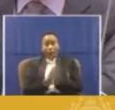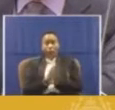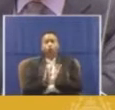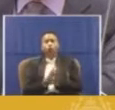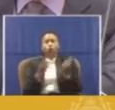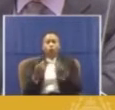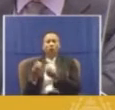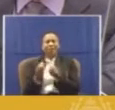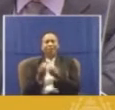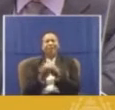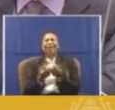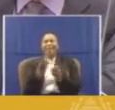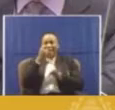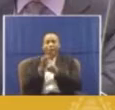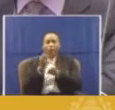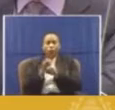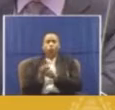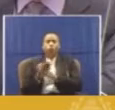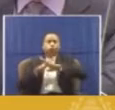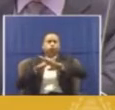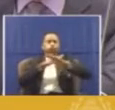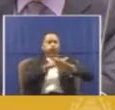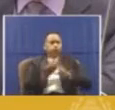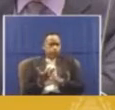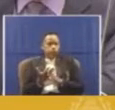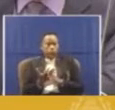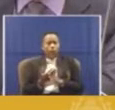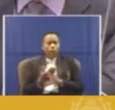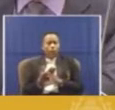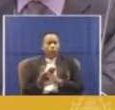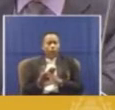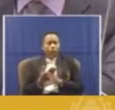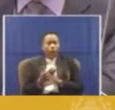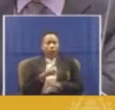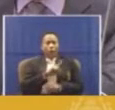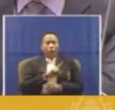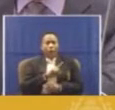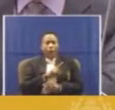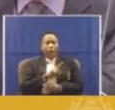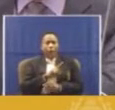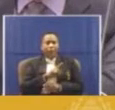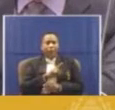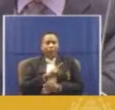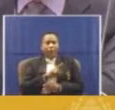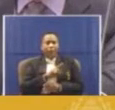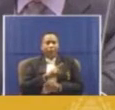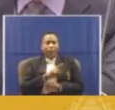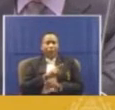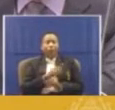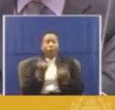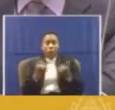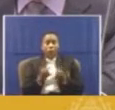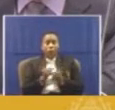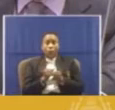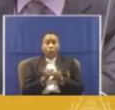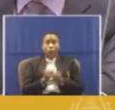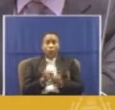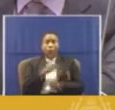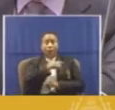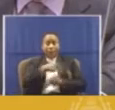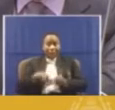hands. So what I want to know, Mr. President, while I appreciate what you said, and that there is collaboration and